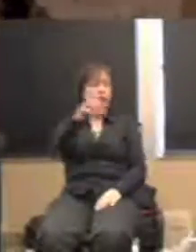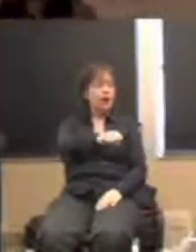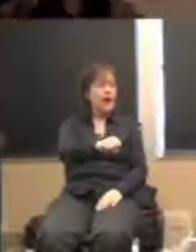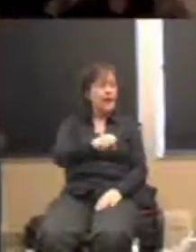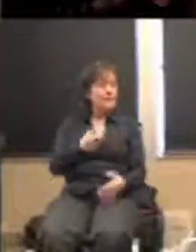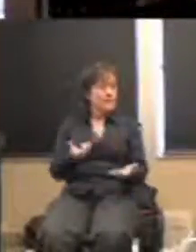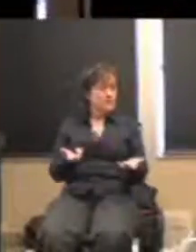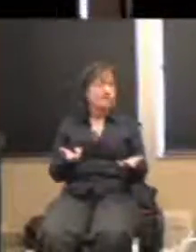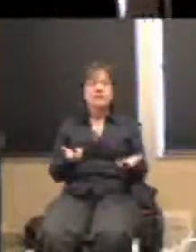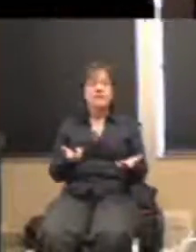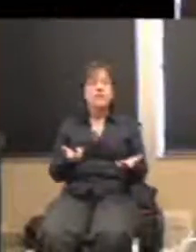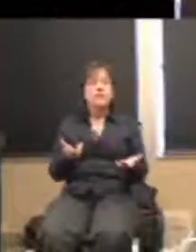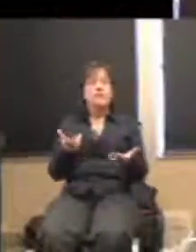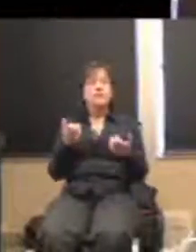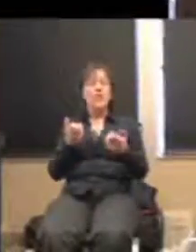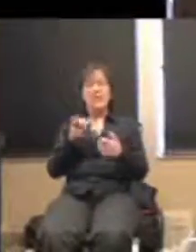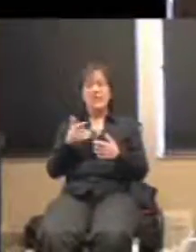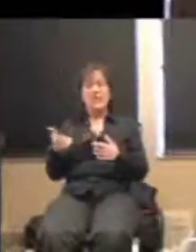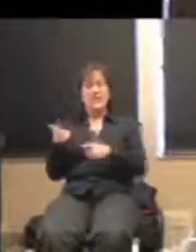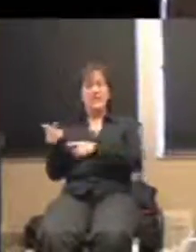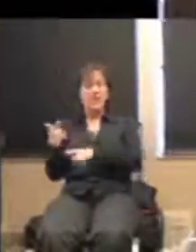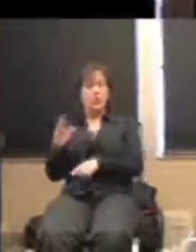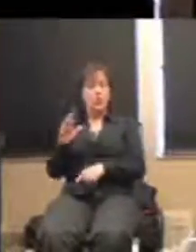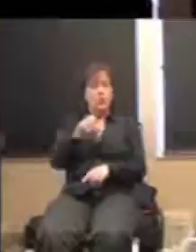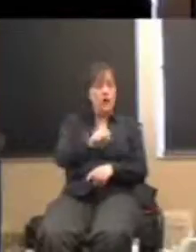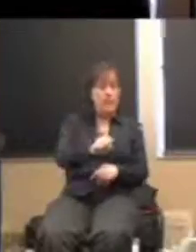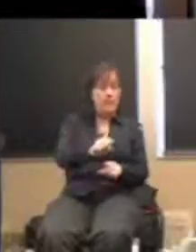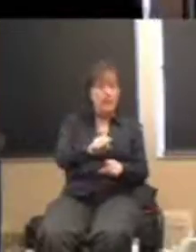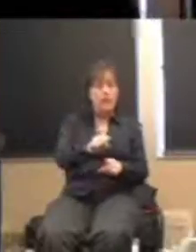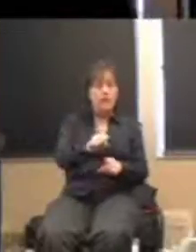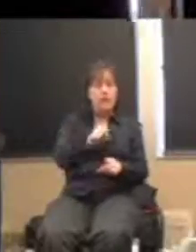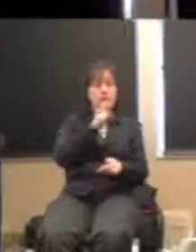But we want that item that they're going to be grabbing for to be really